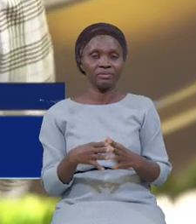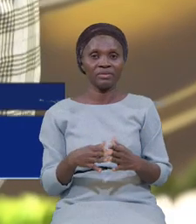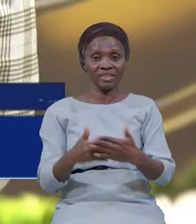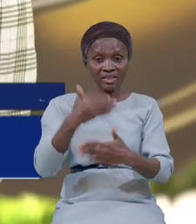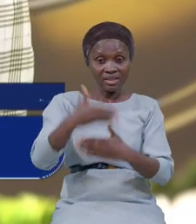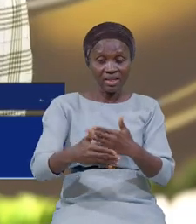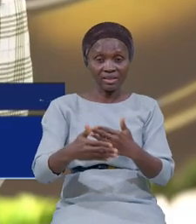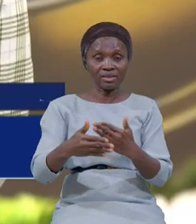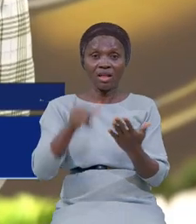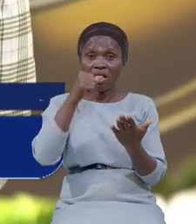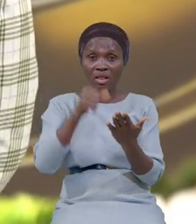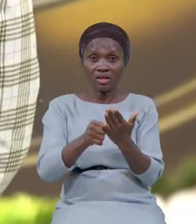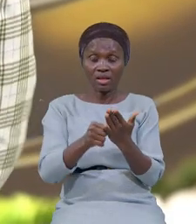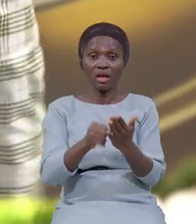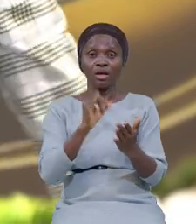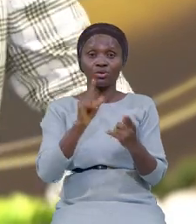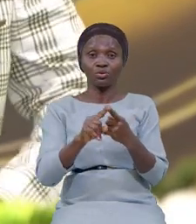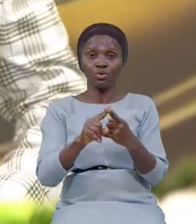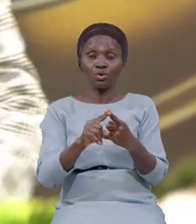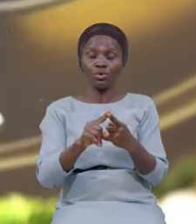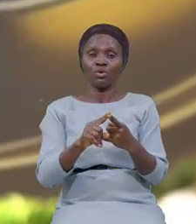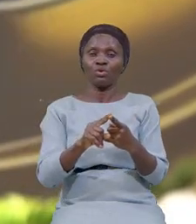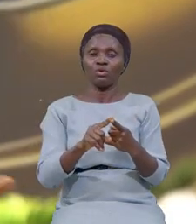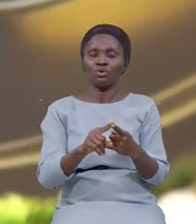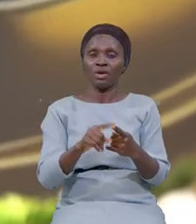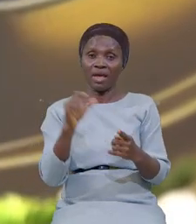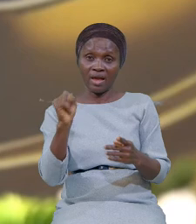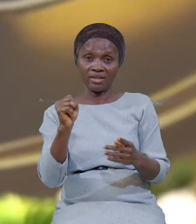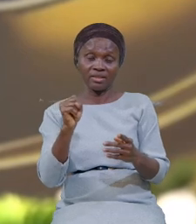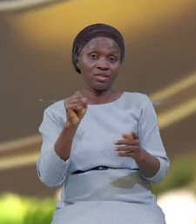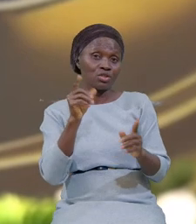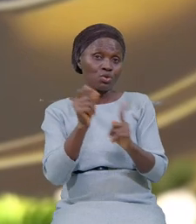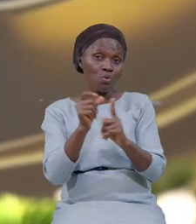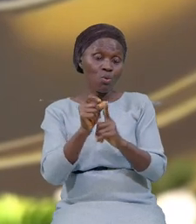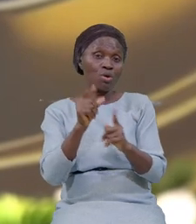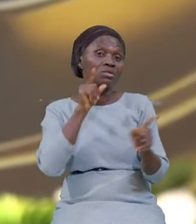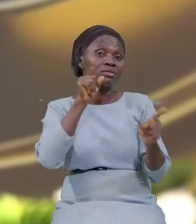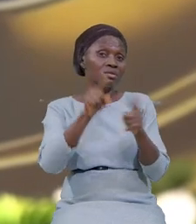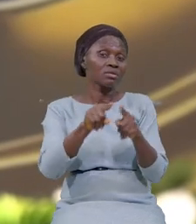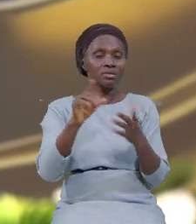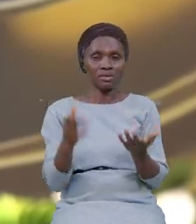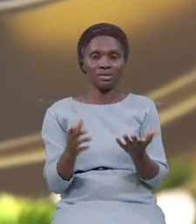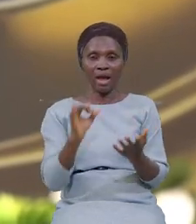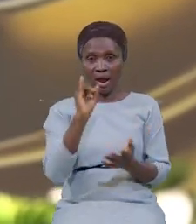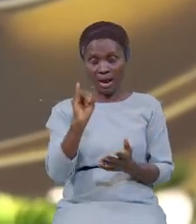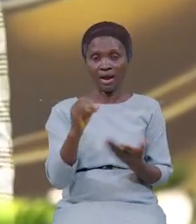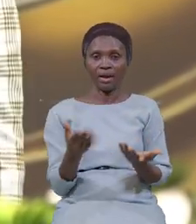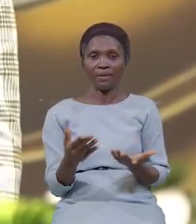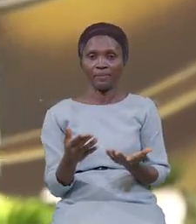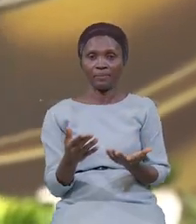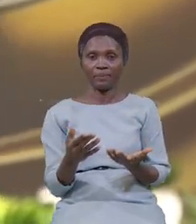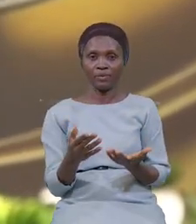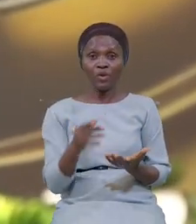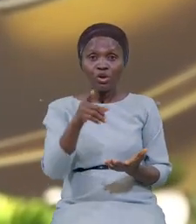could have folded her hands. Miriam could just have been praying. Prayer is good. But